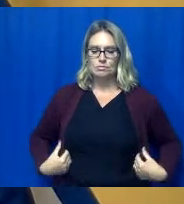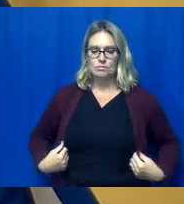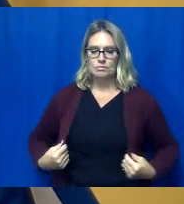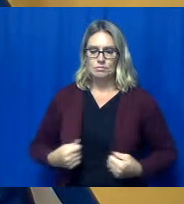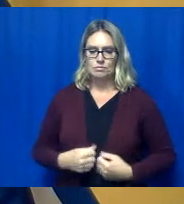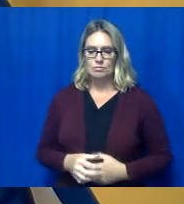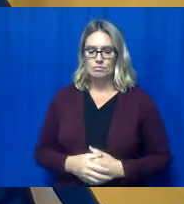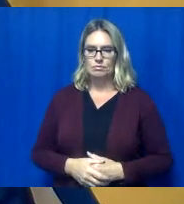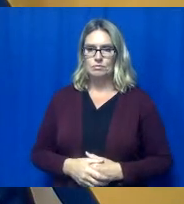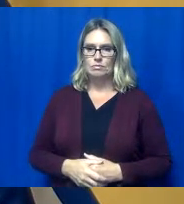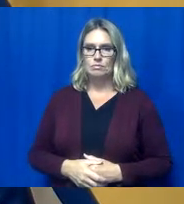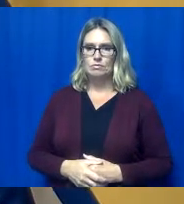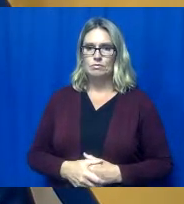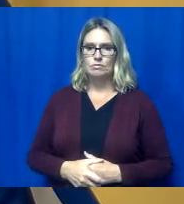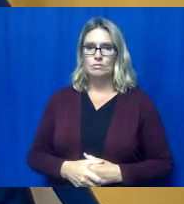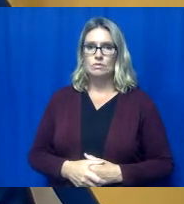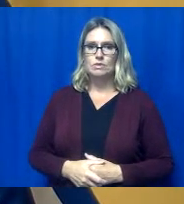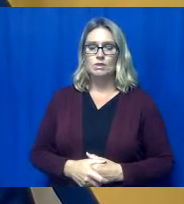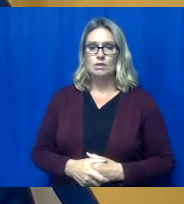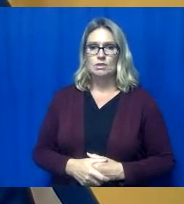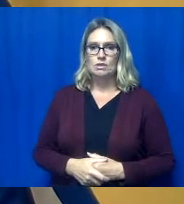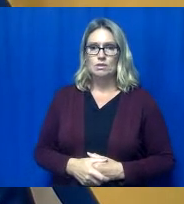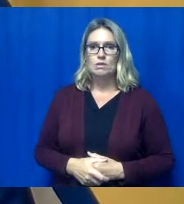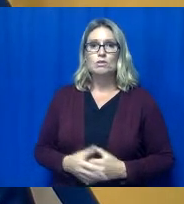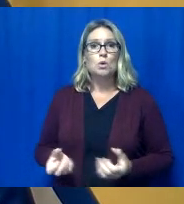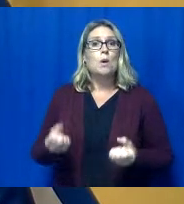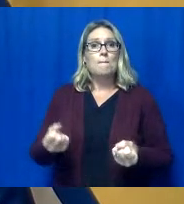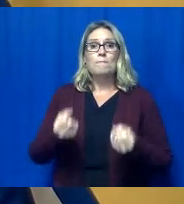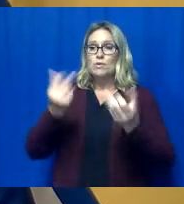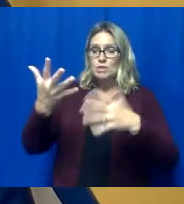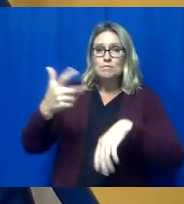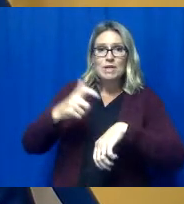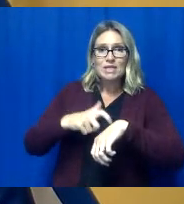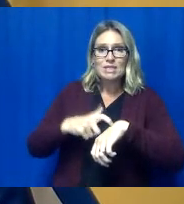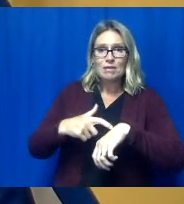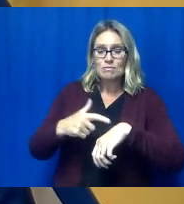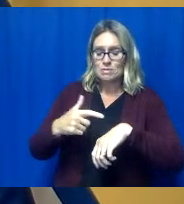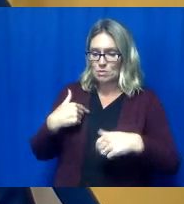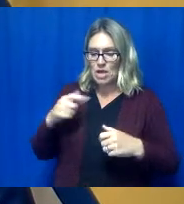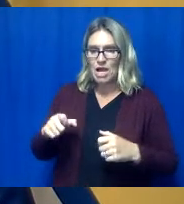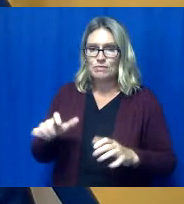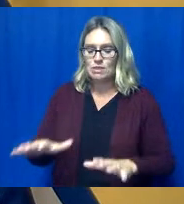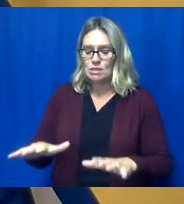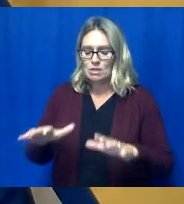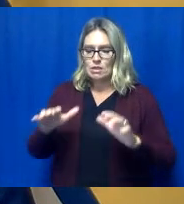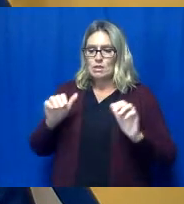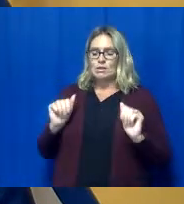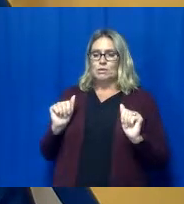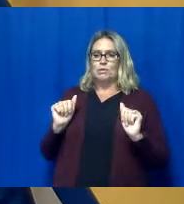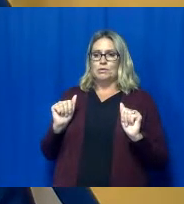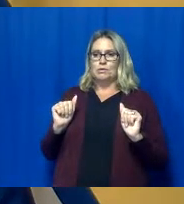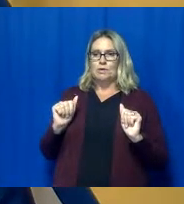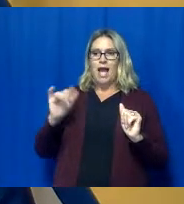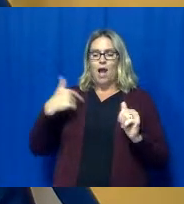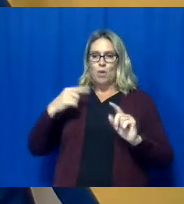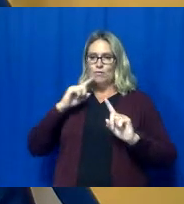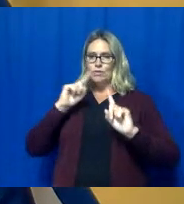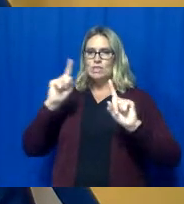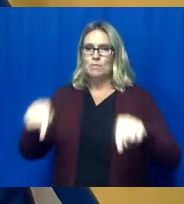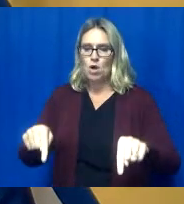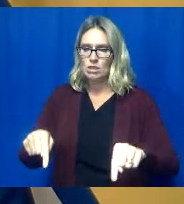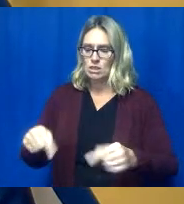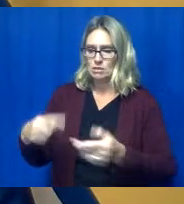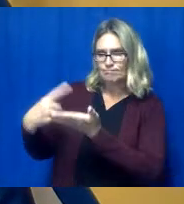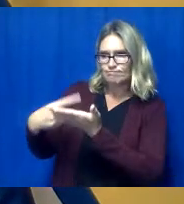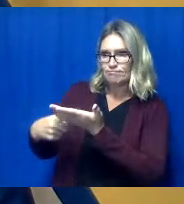There have been many times throughout this pandemic when we've needed to take a step back and reconsider our response. With the guidance